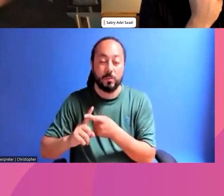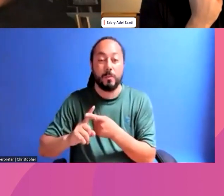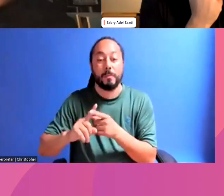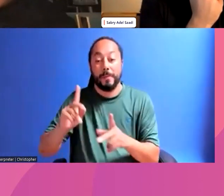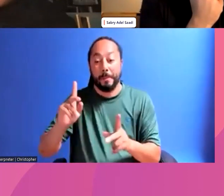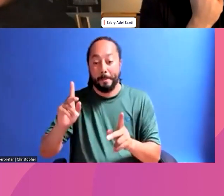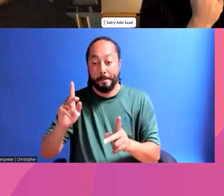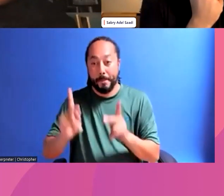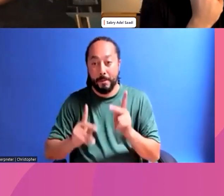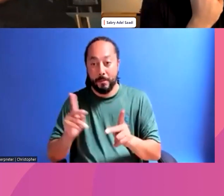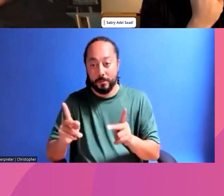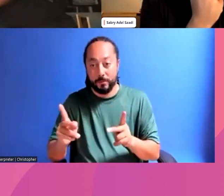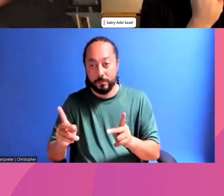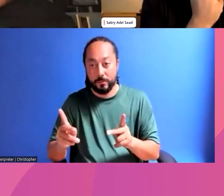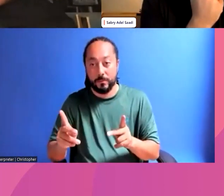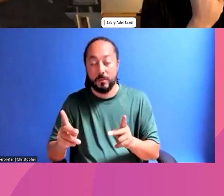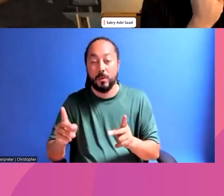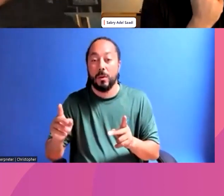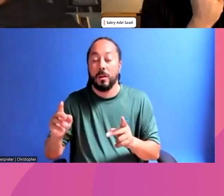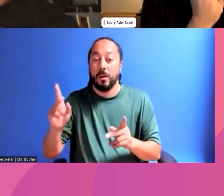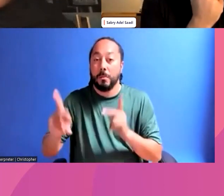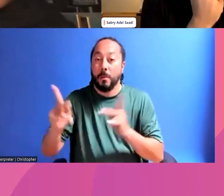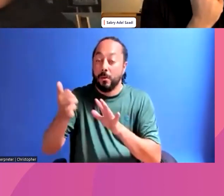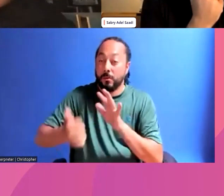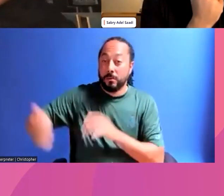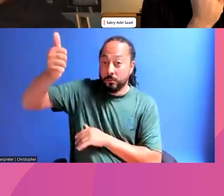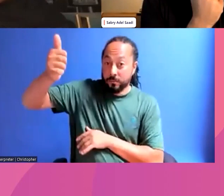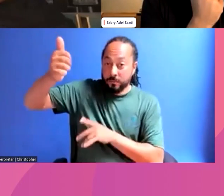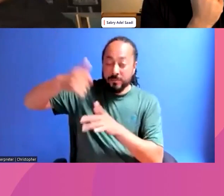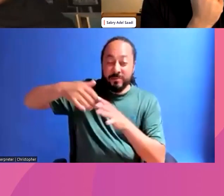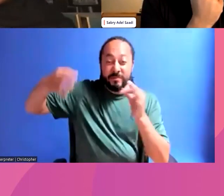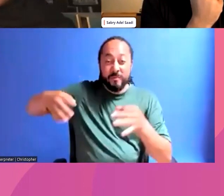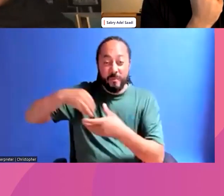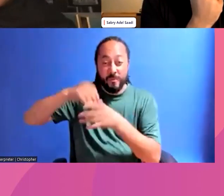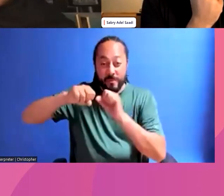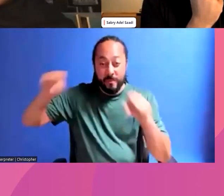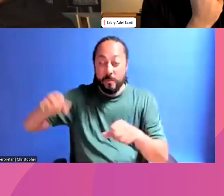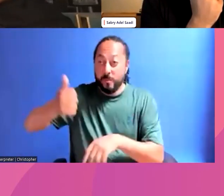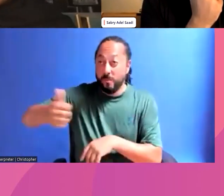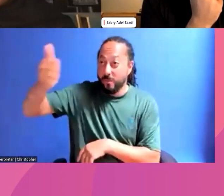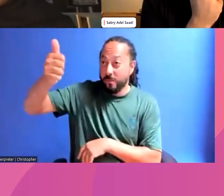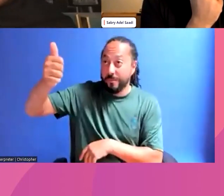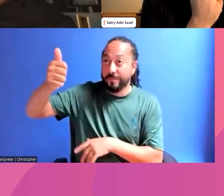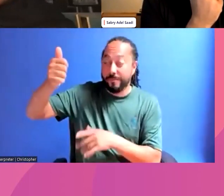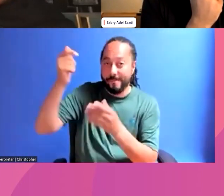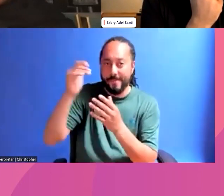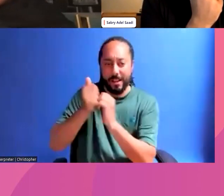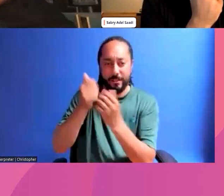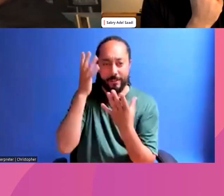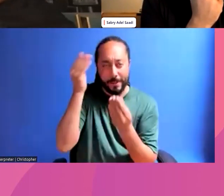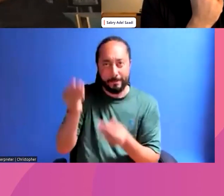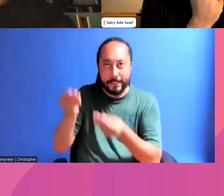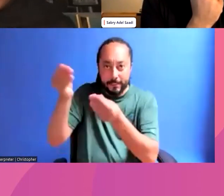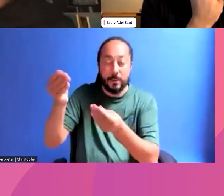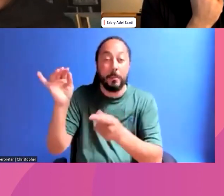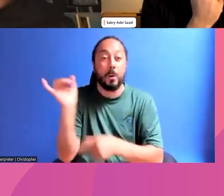individuals who not only make decisions at a more systemic level, but at the level of like the individual, the ones